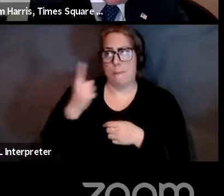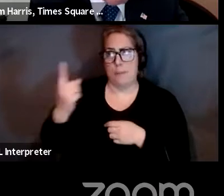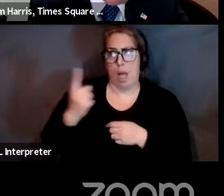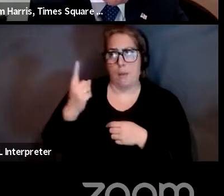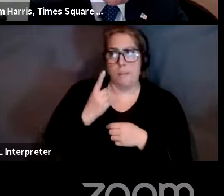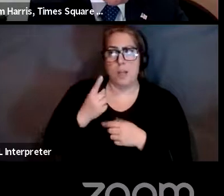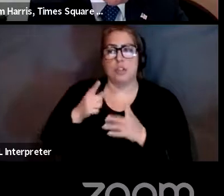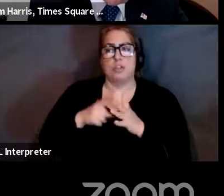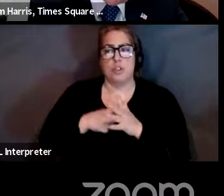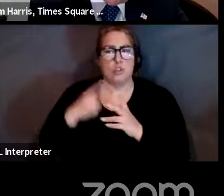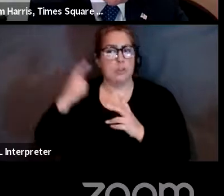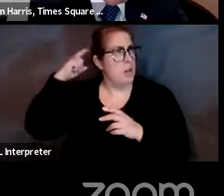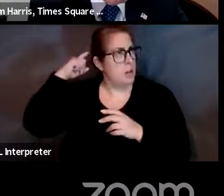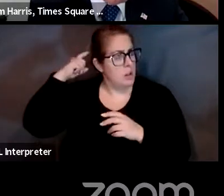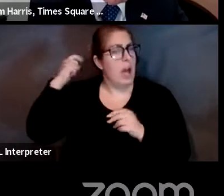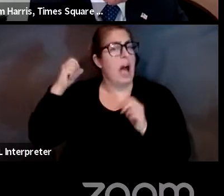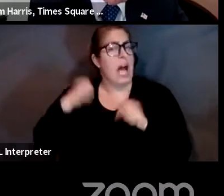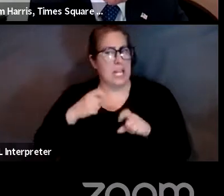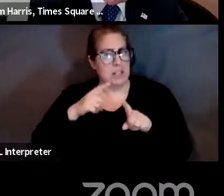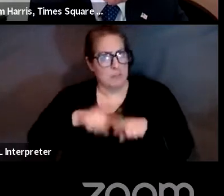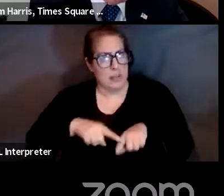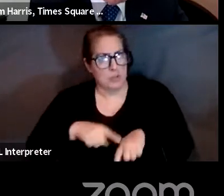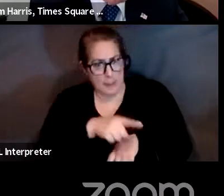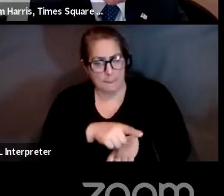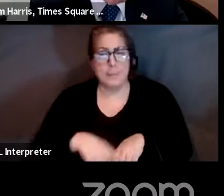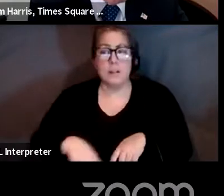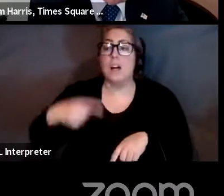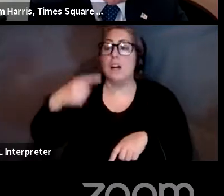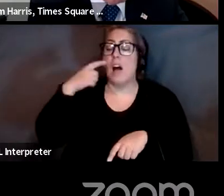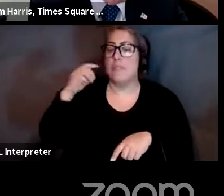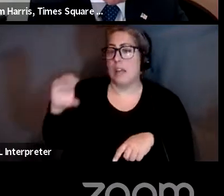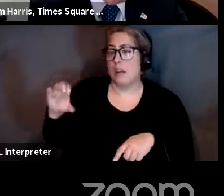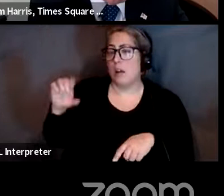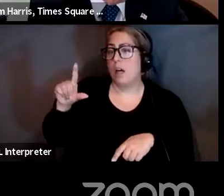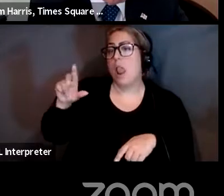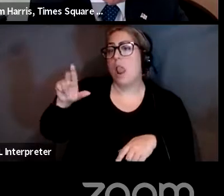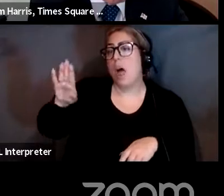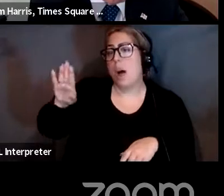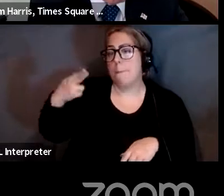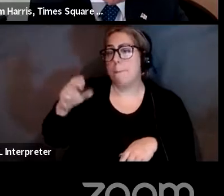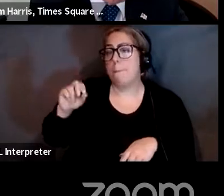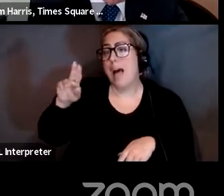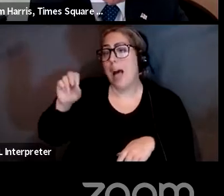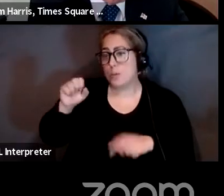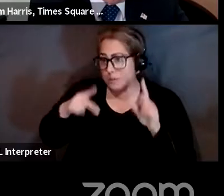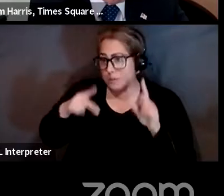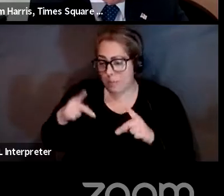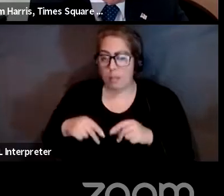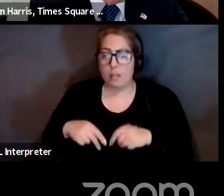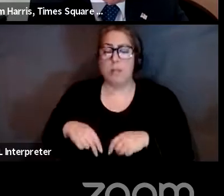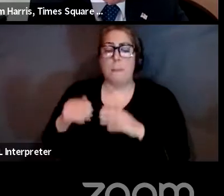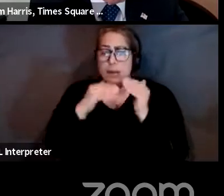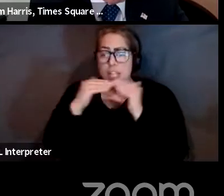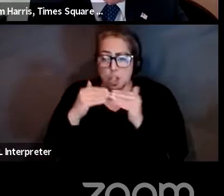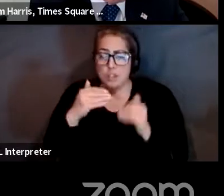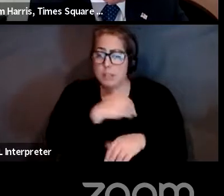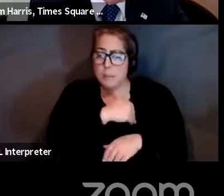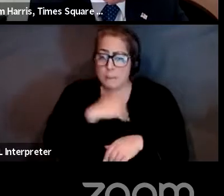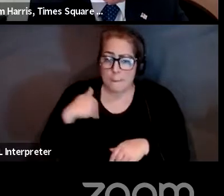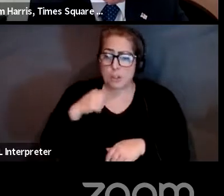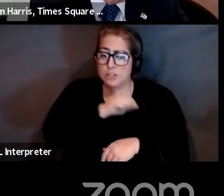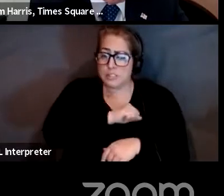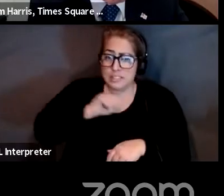can trust them. I mean, I think that the clubhouse people, the peers, the members, and the staff are kind